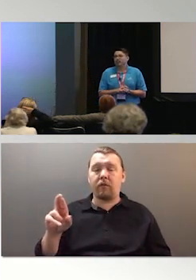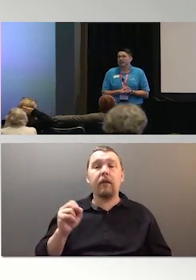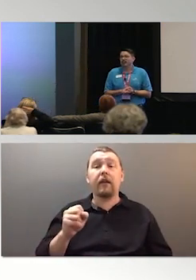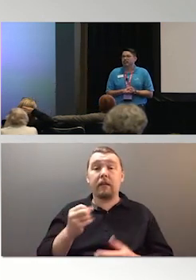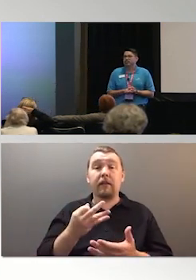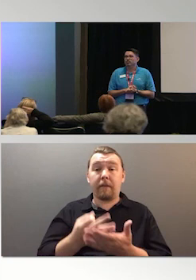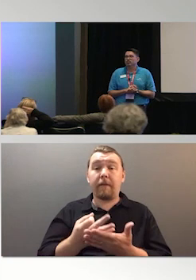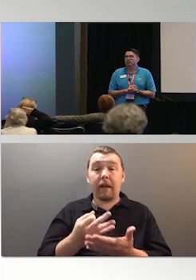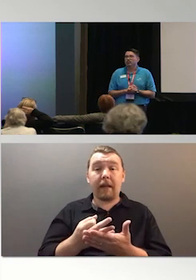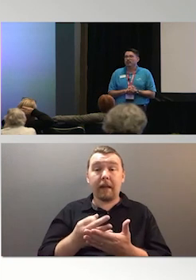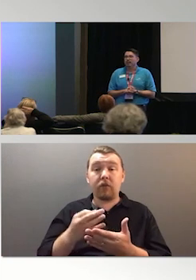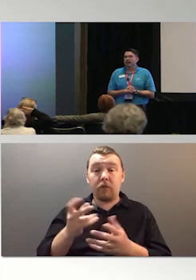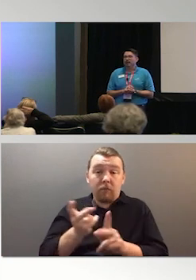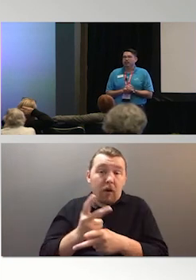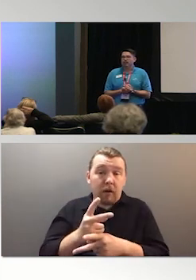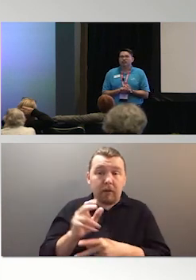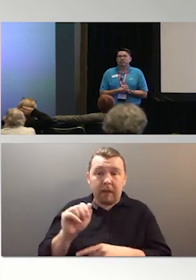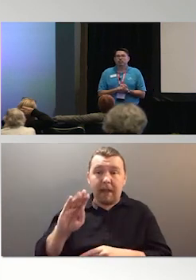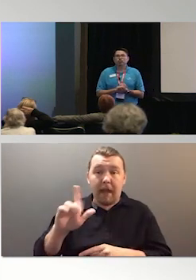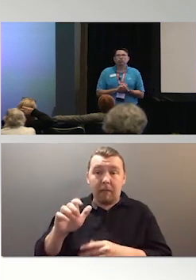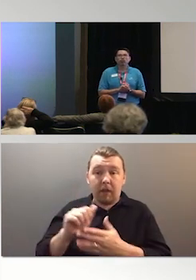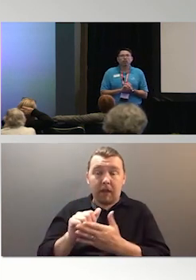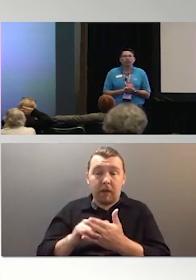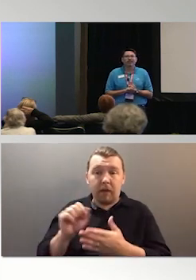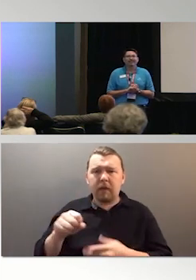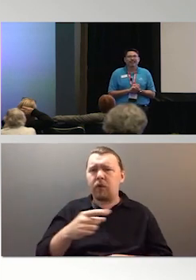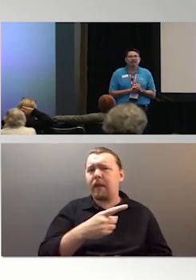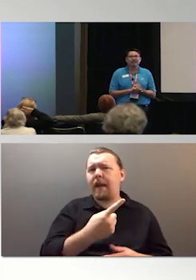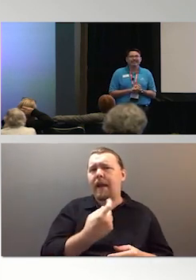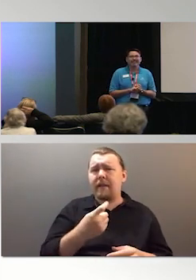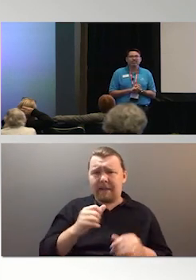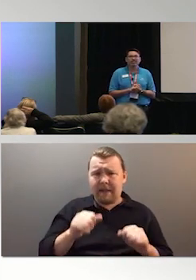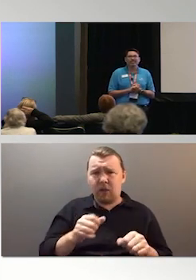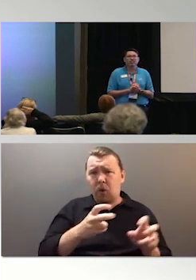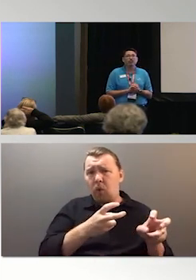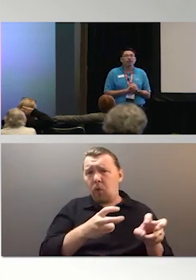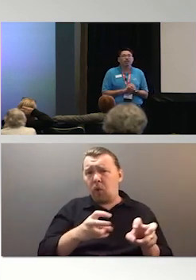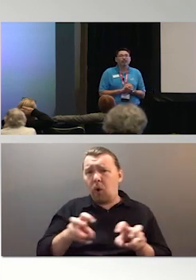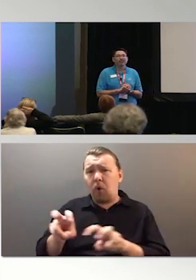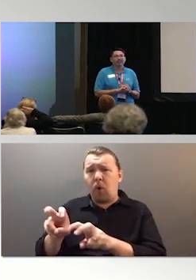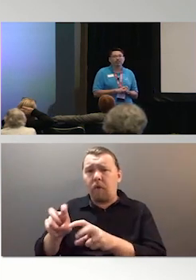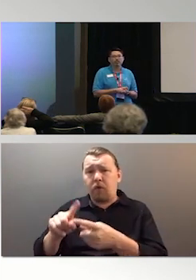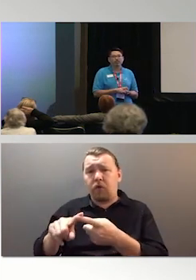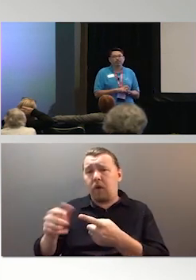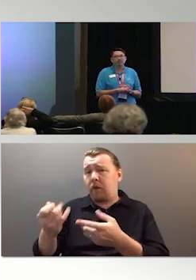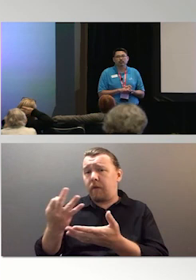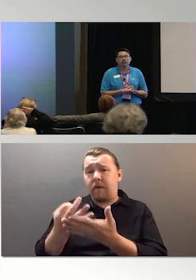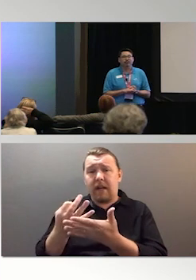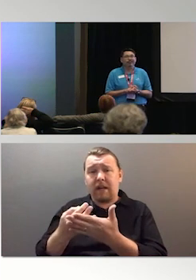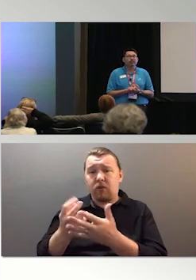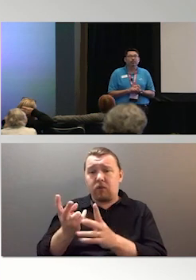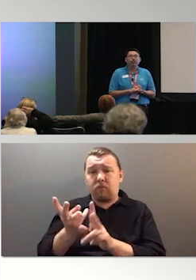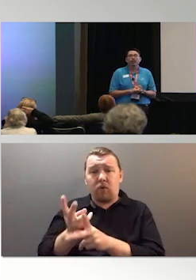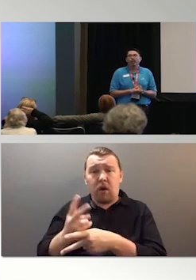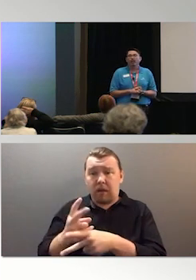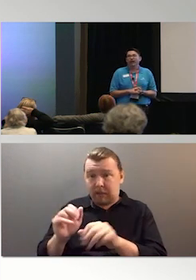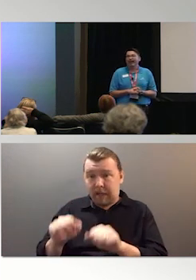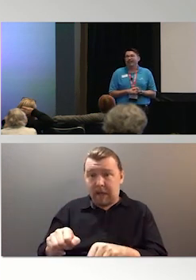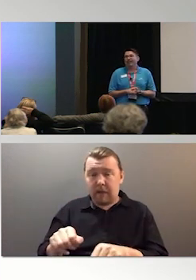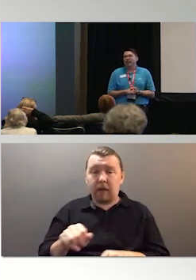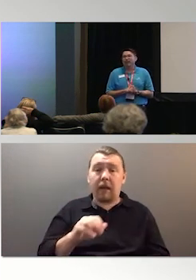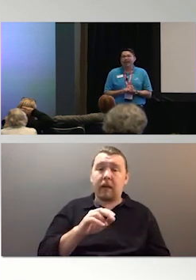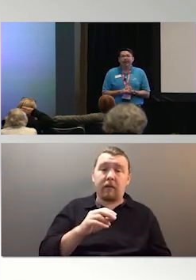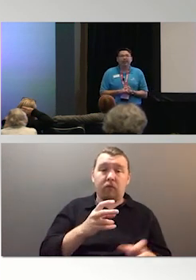products. They are financial tools. So his question was, could you roll over these types of accounts into other financial products? So for example, a